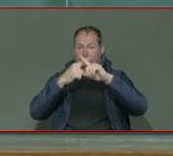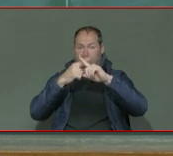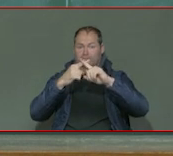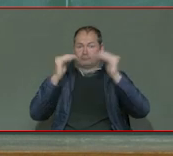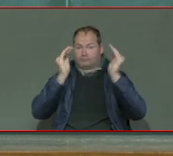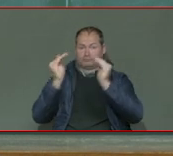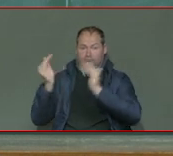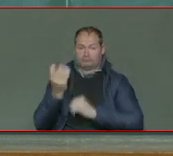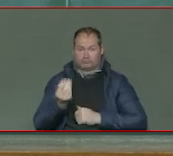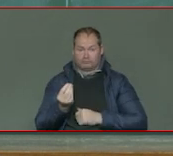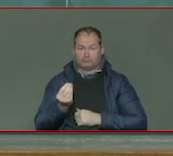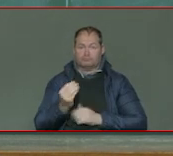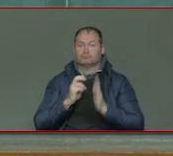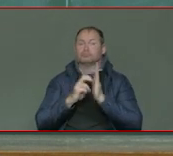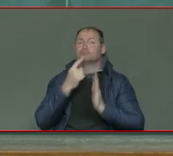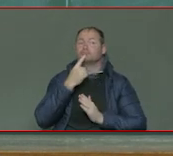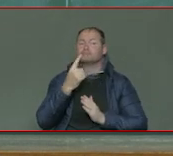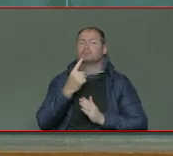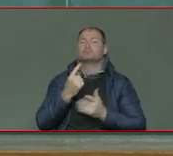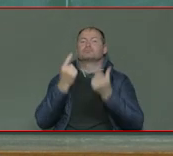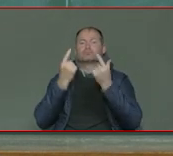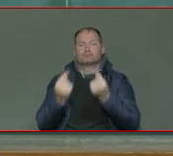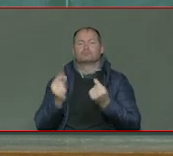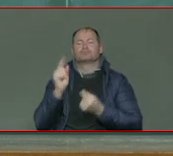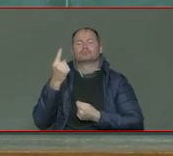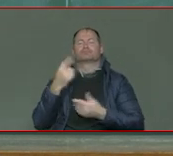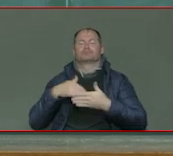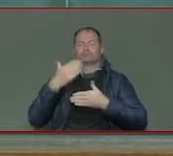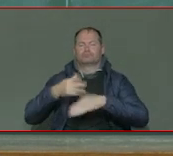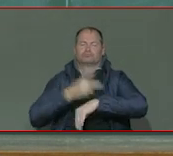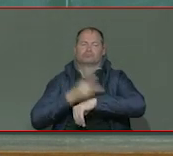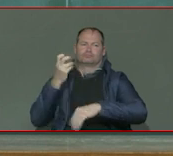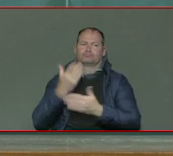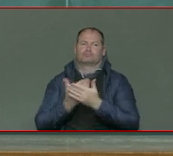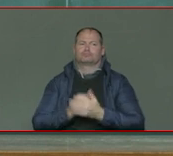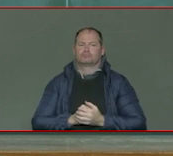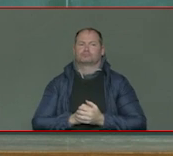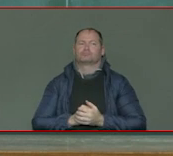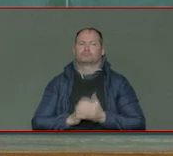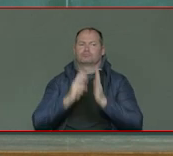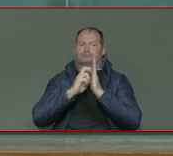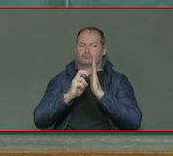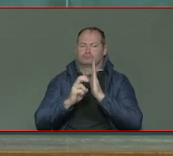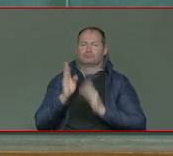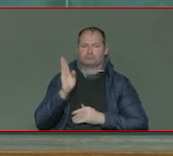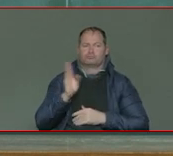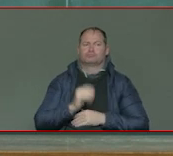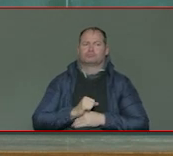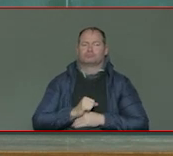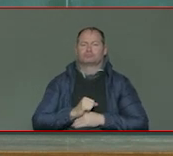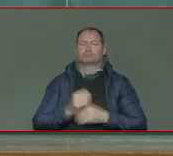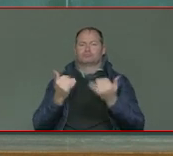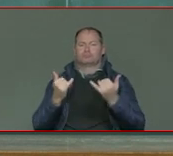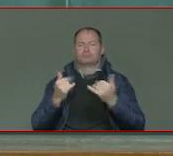the rule is multiply out before you differentiate. I've written the rule there. Rule 1, multiply